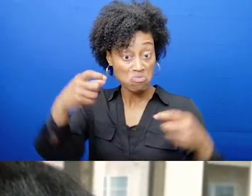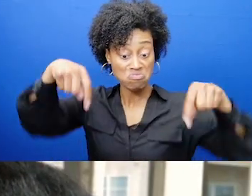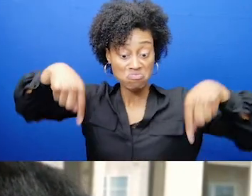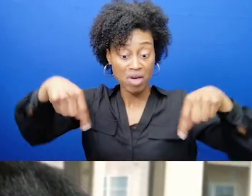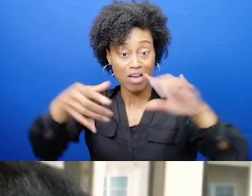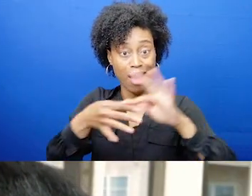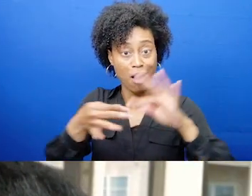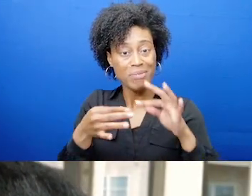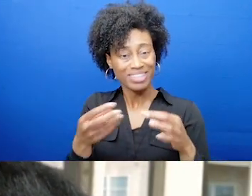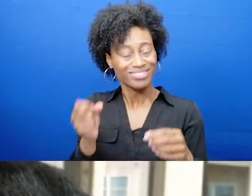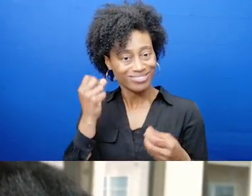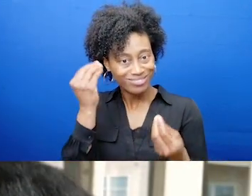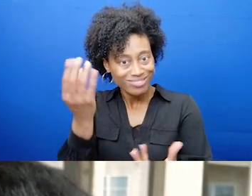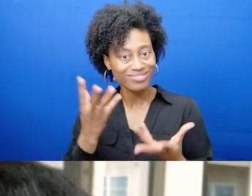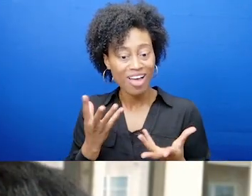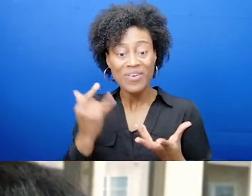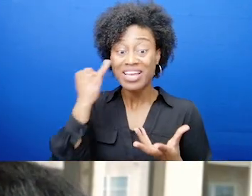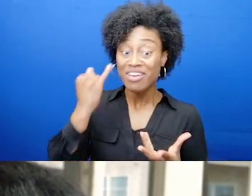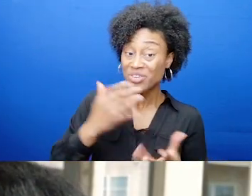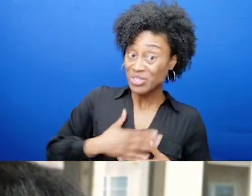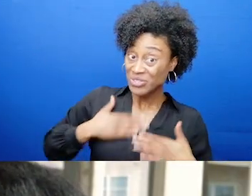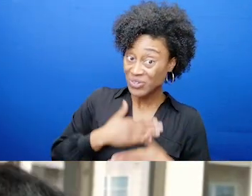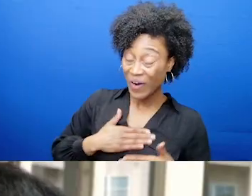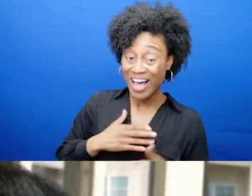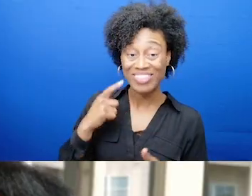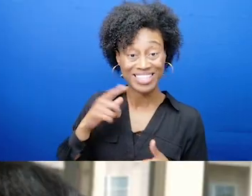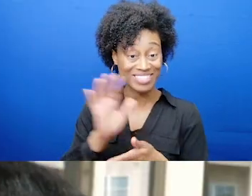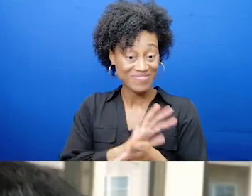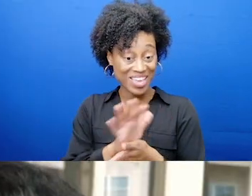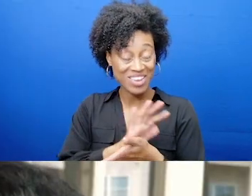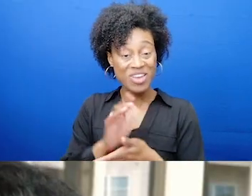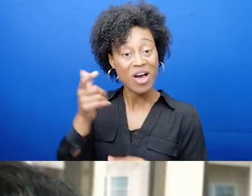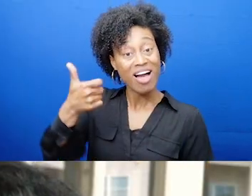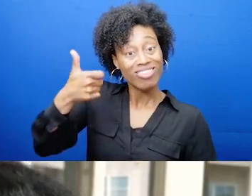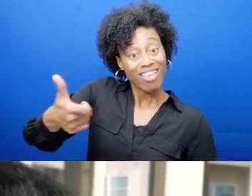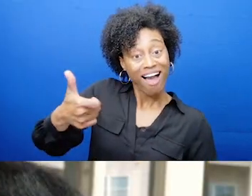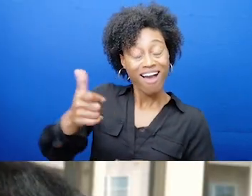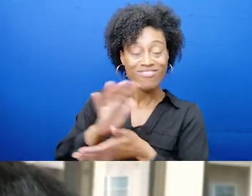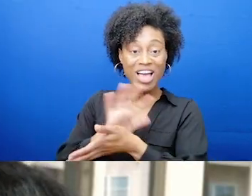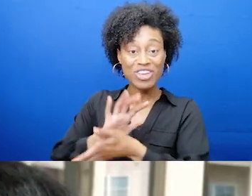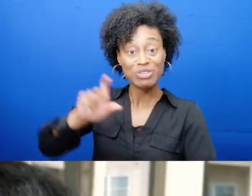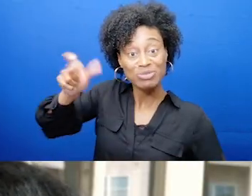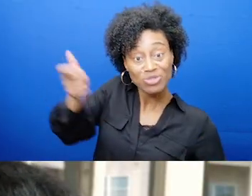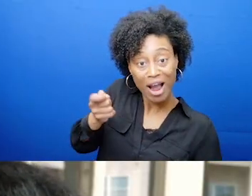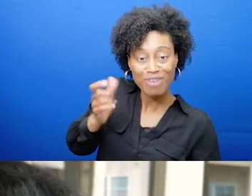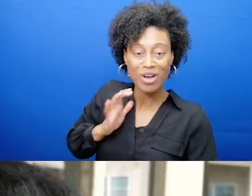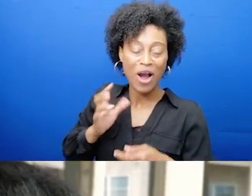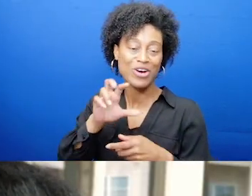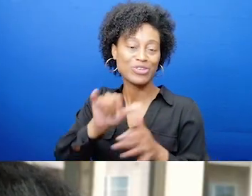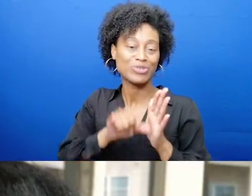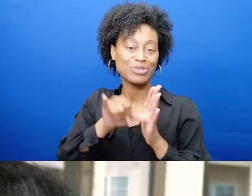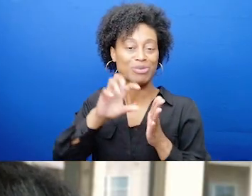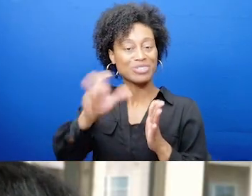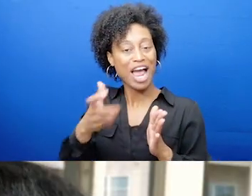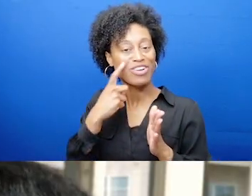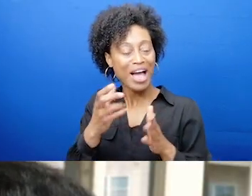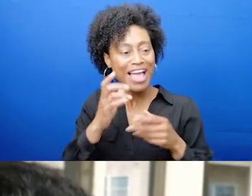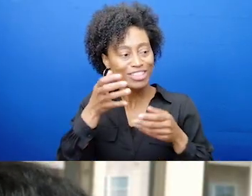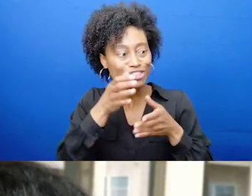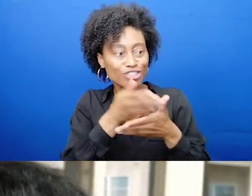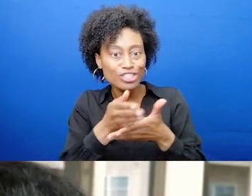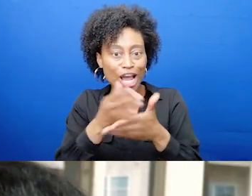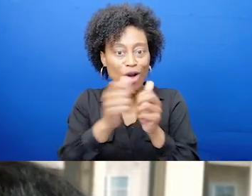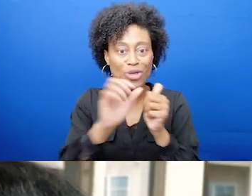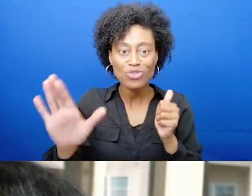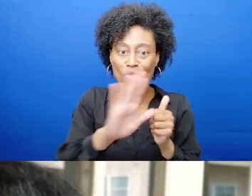you enjoyed this journey into our culinary history, make sure to like this video, subscribe to Afro-Vegan Society's YouTube channel, and share